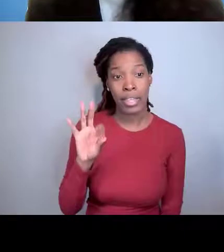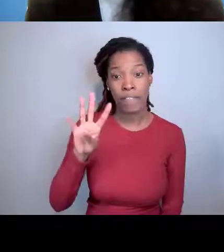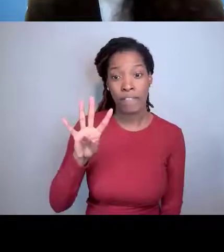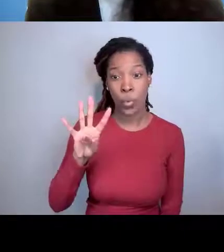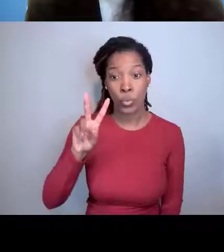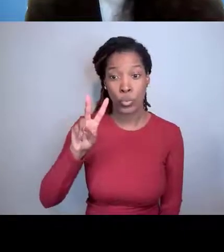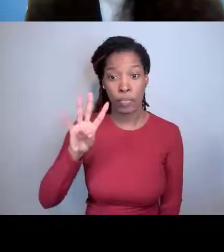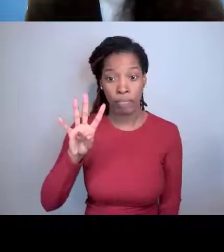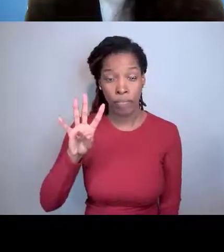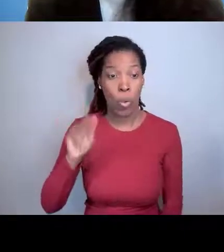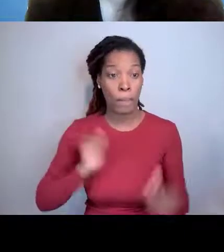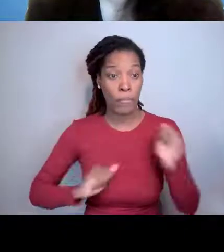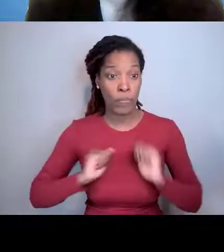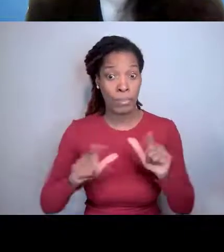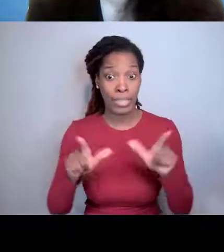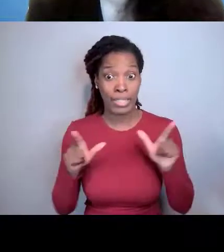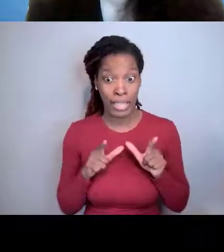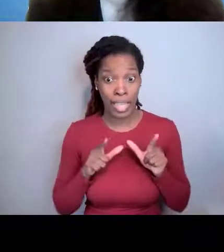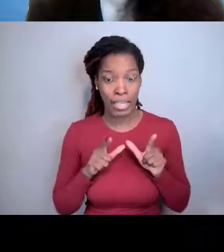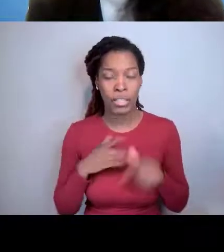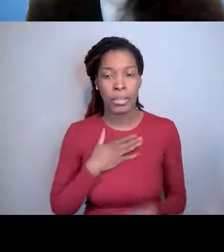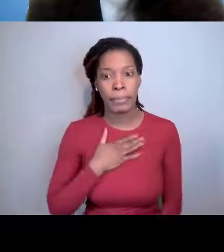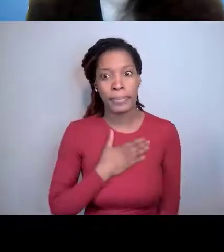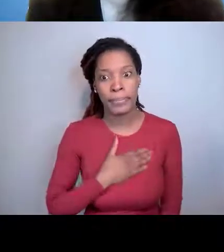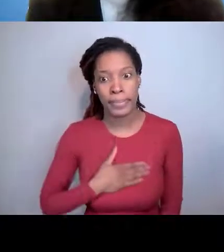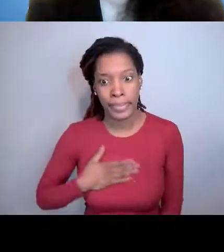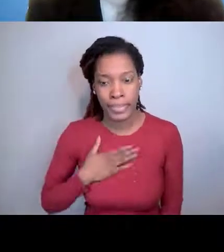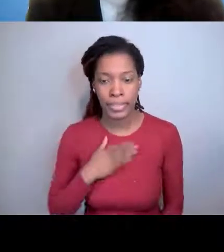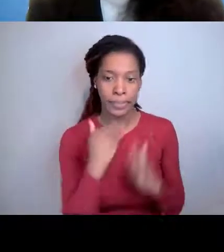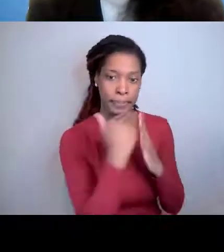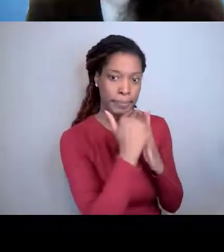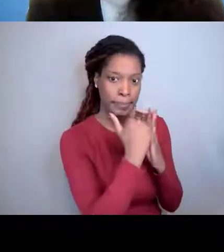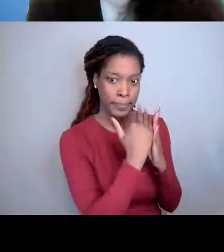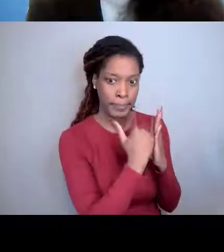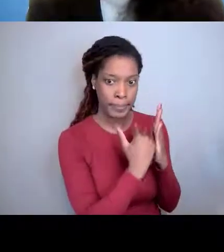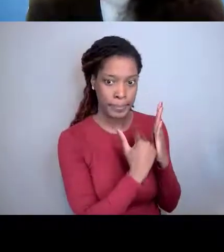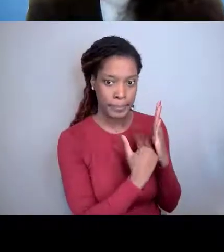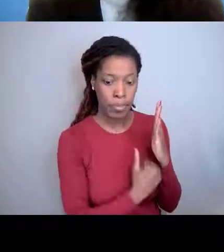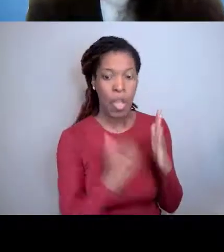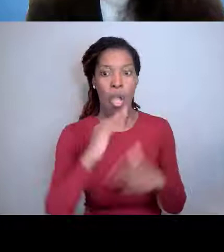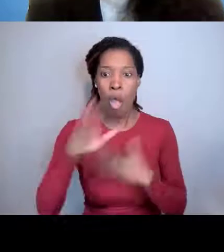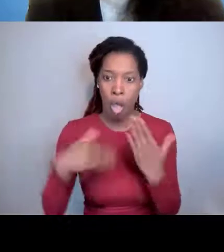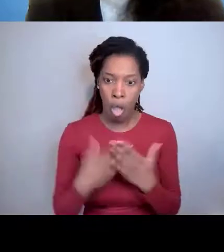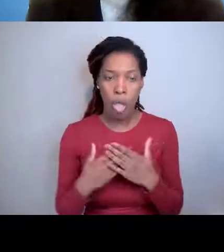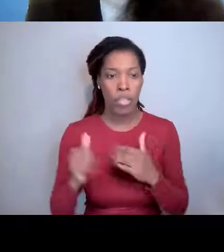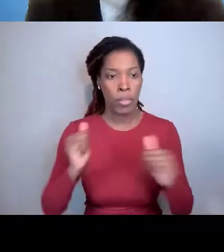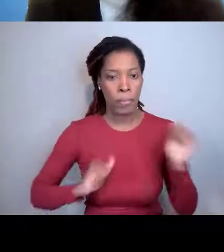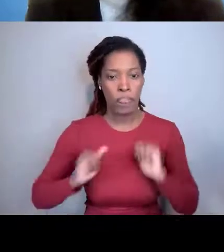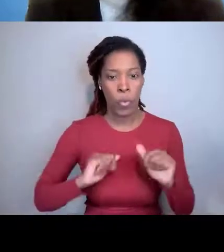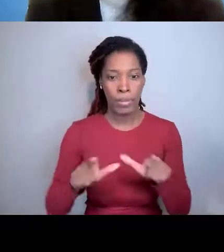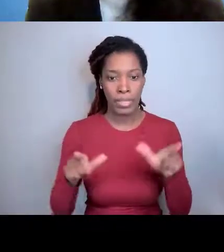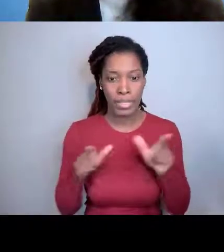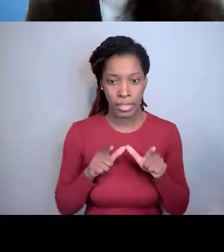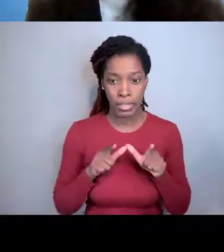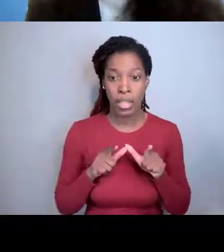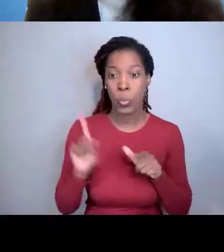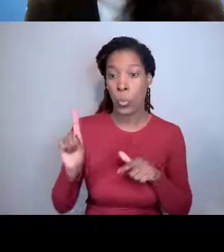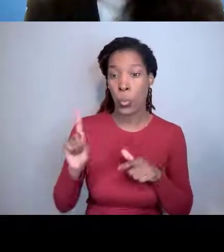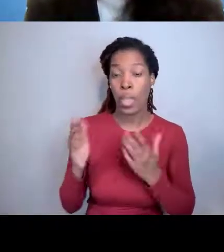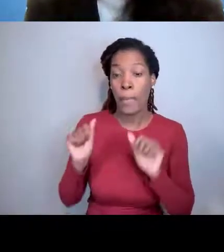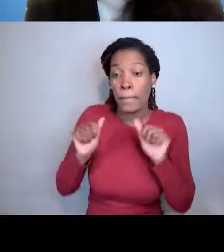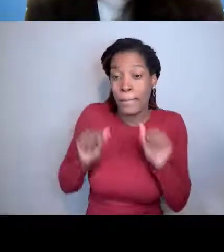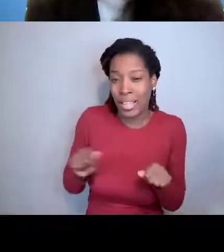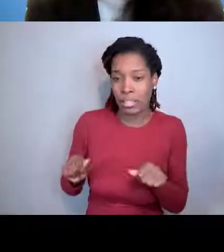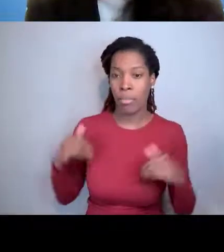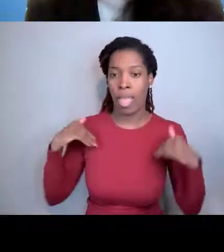site, please be sure to list all of the performance sites where proposed animal work will be